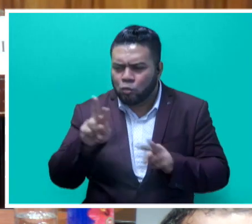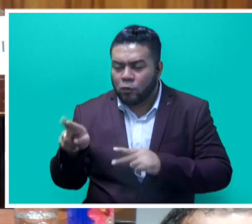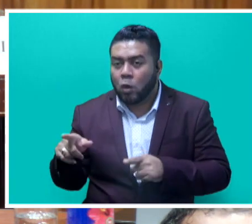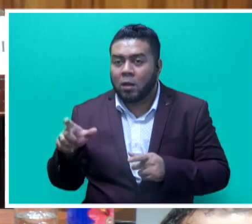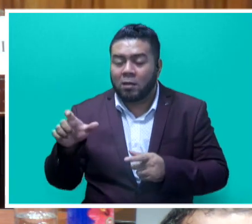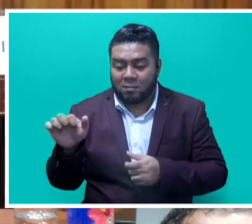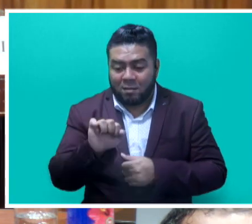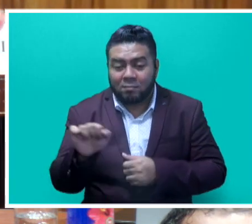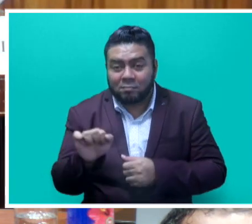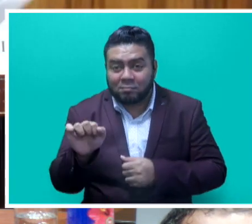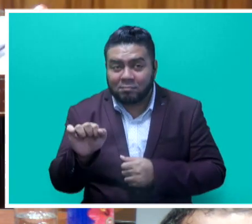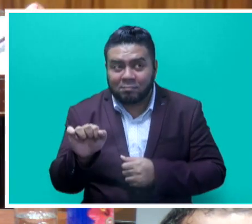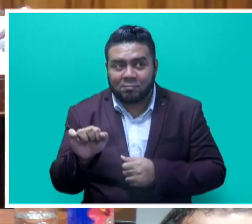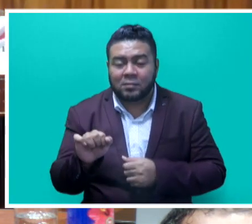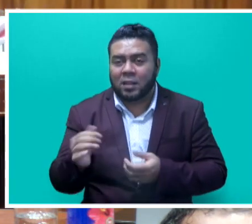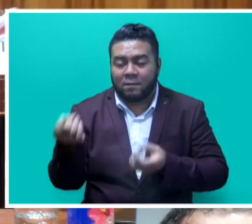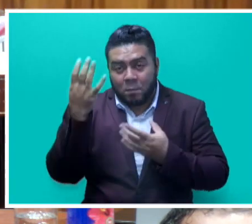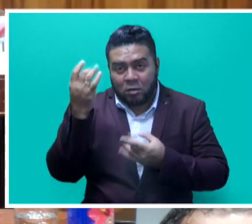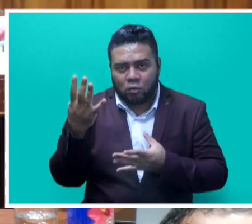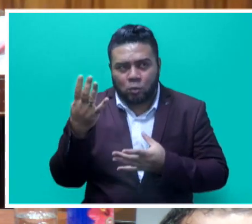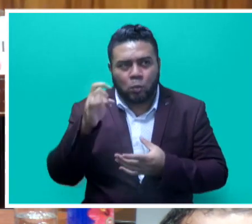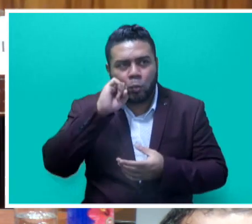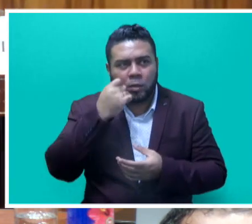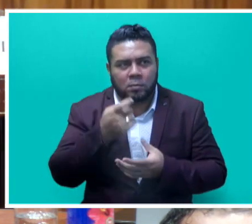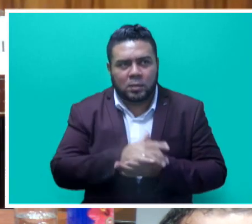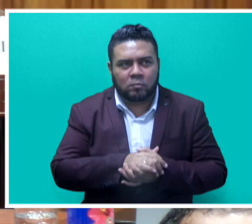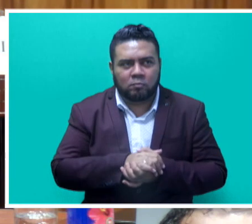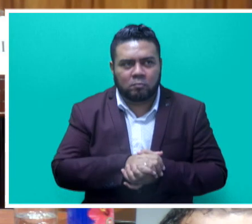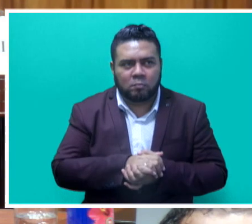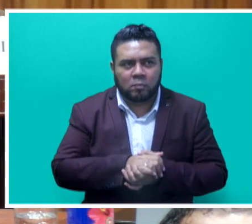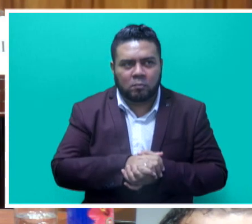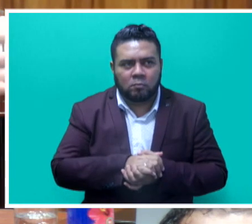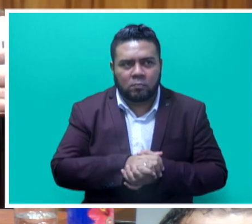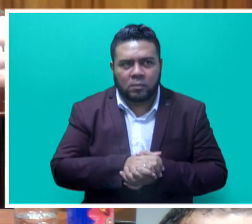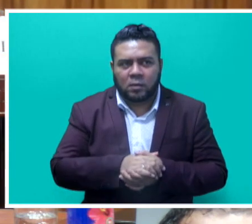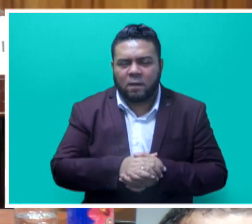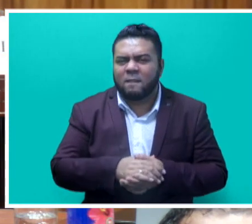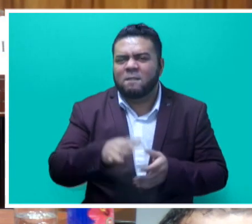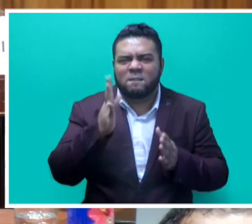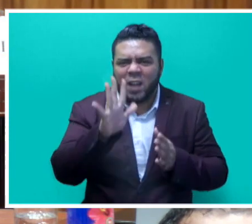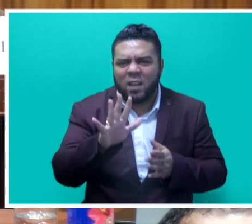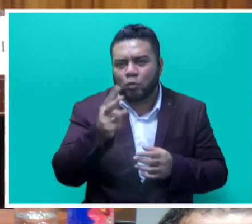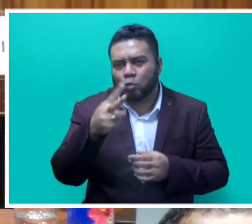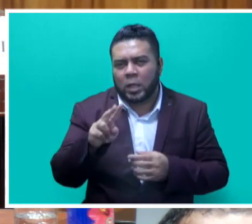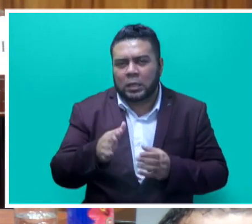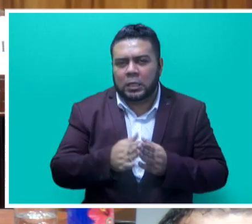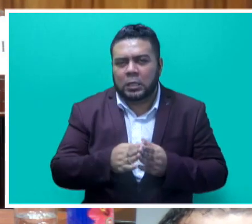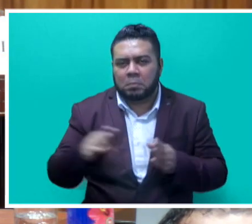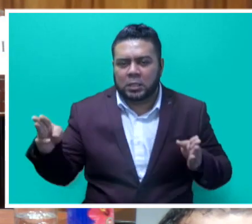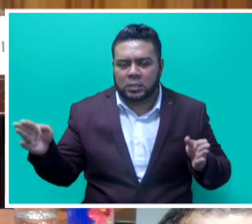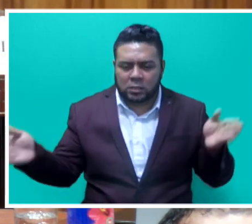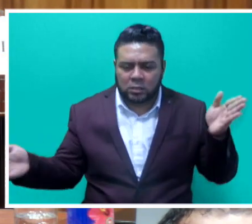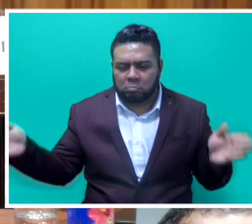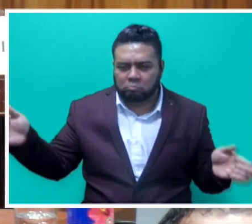the information which the GPS will give will approximately be 5 to 20 meters